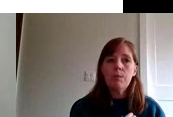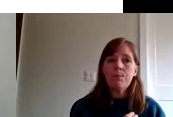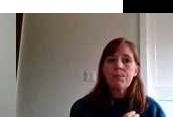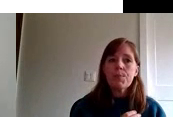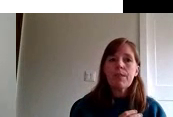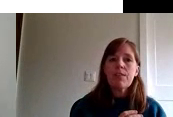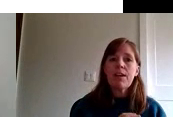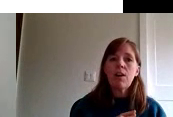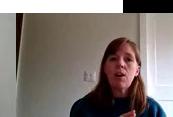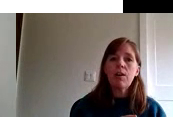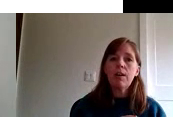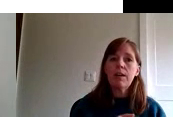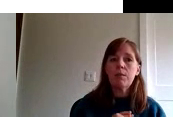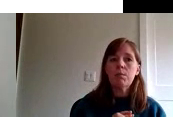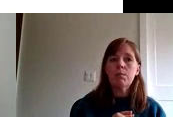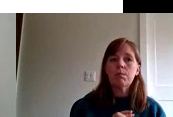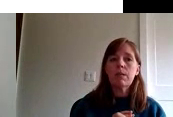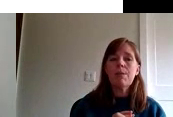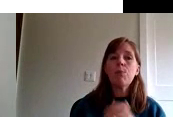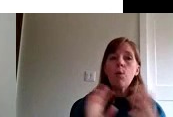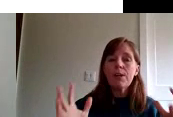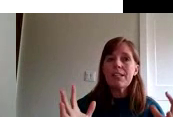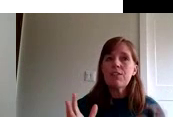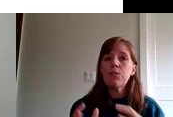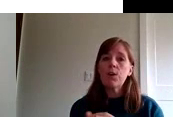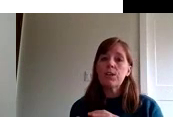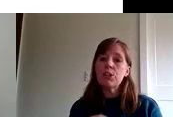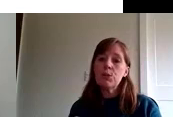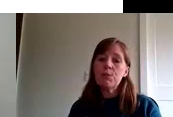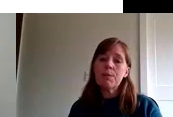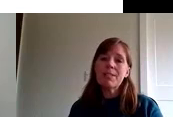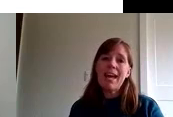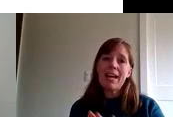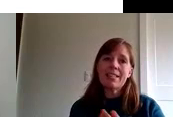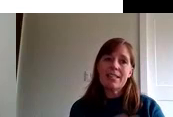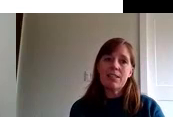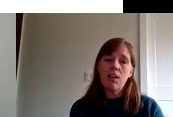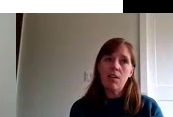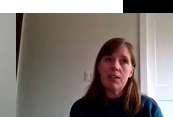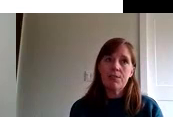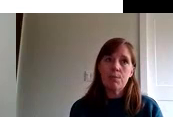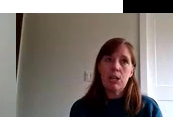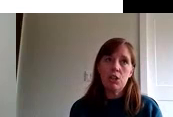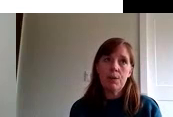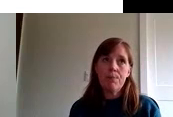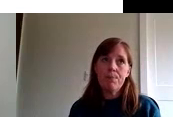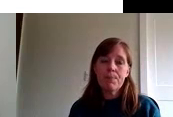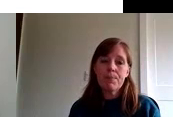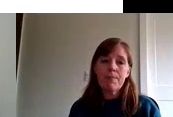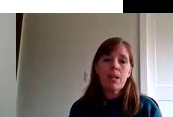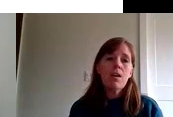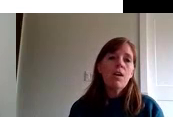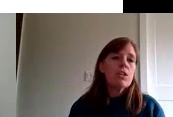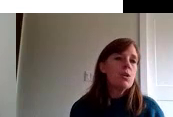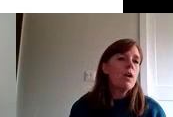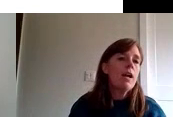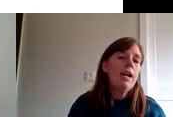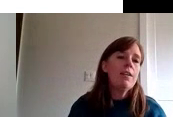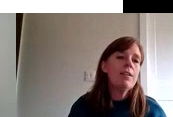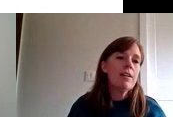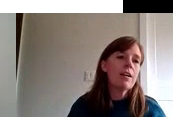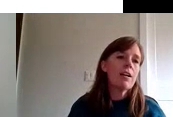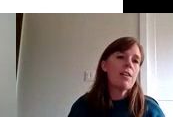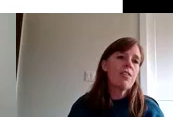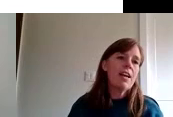pieces that are important and for your student to be able to access all this information.